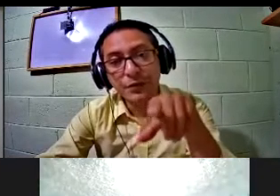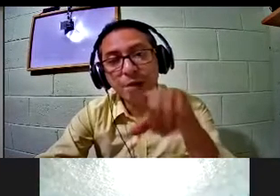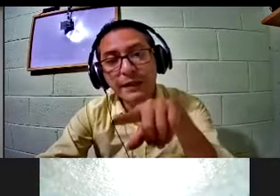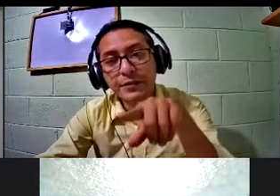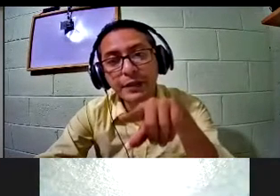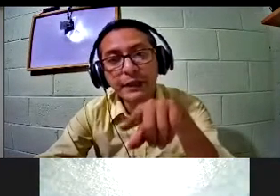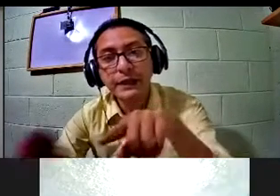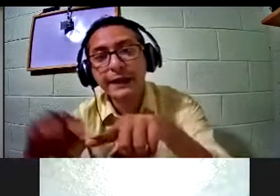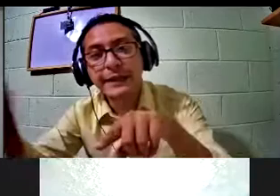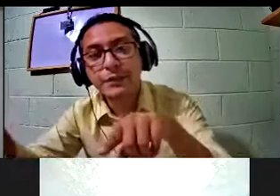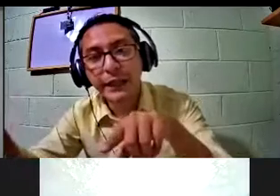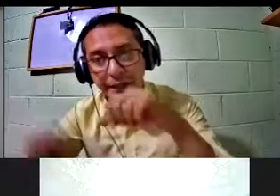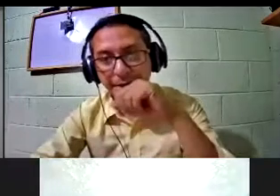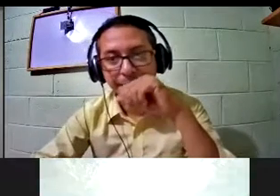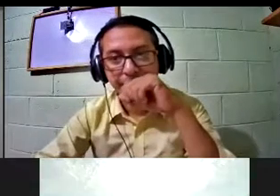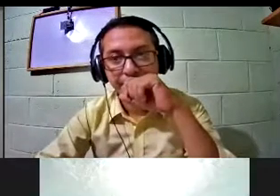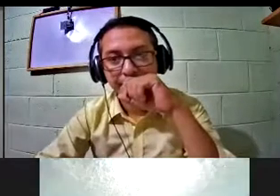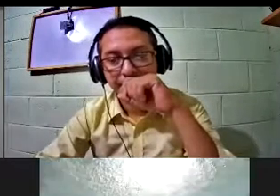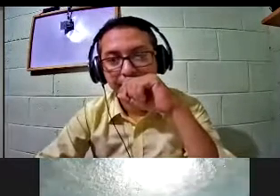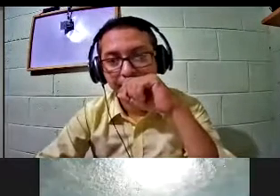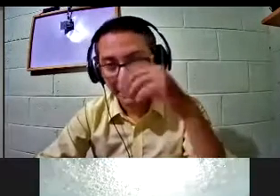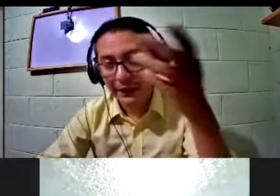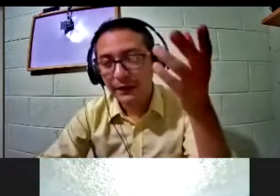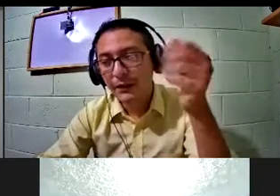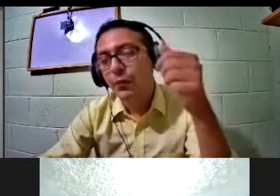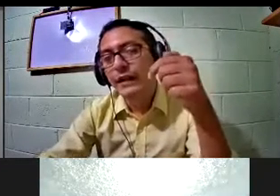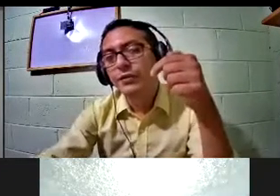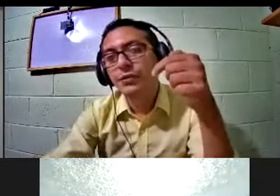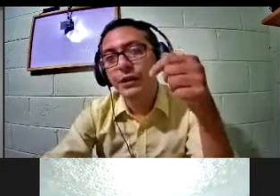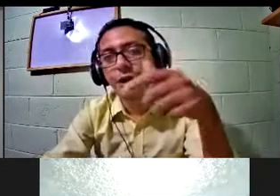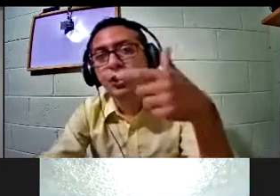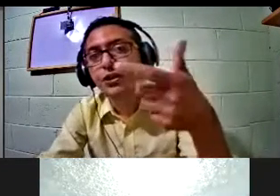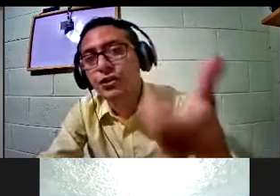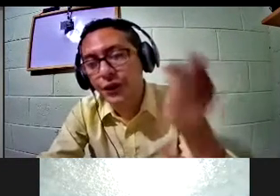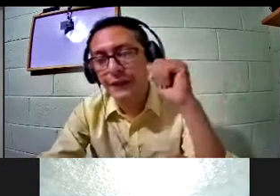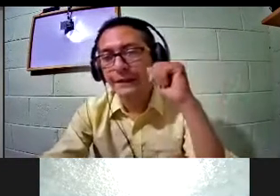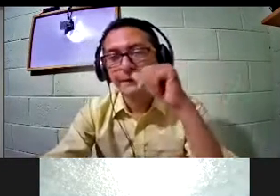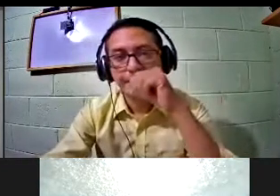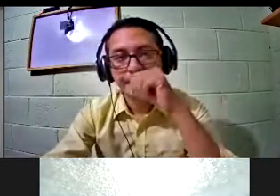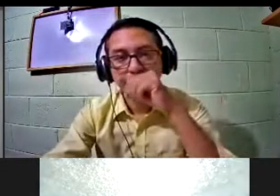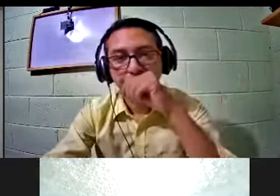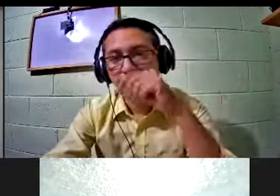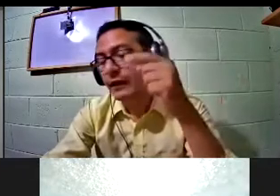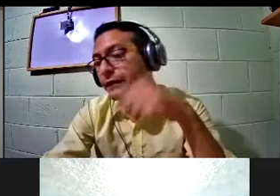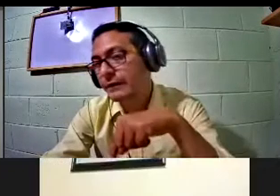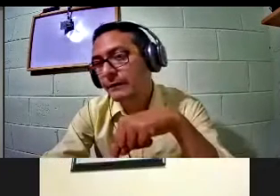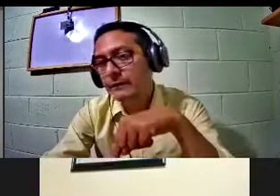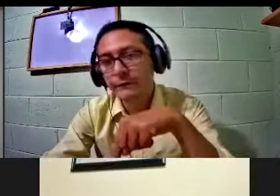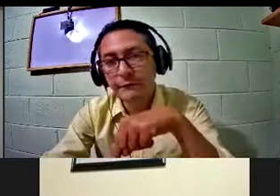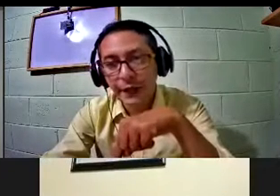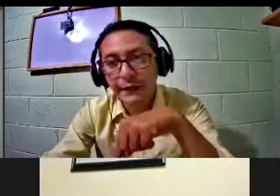estoy diciendo, what are you doing next week? Yeah. Okay. What are you doing on Sunday? Ahora